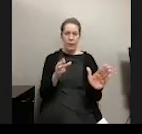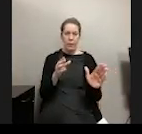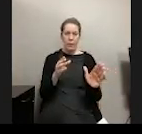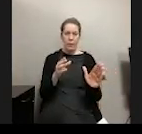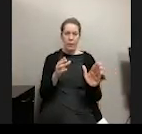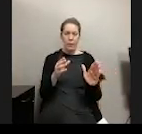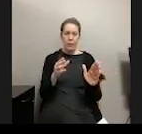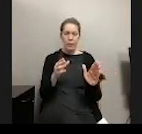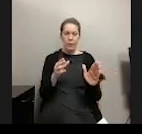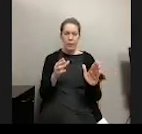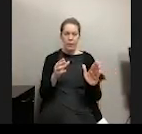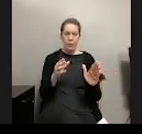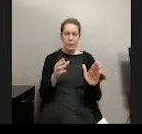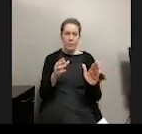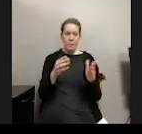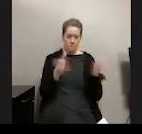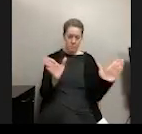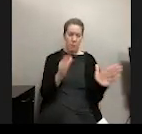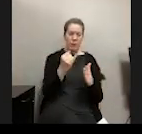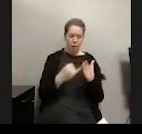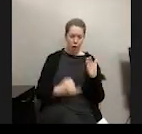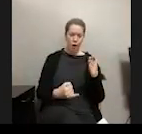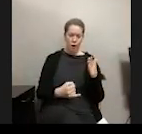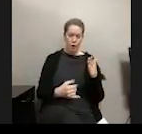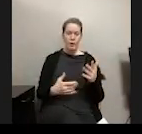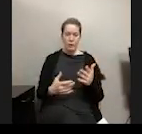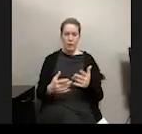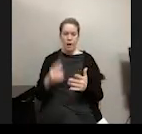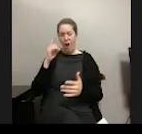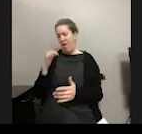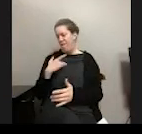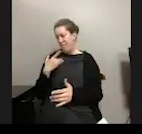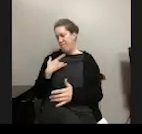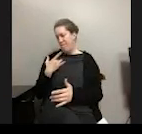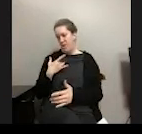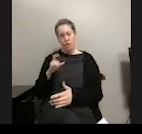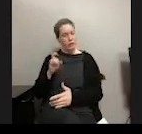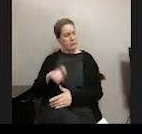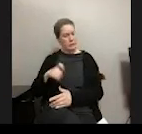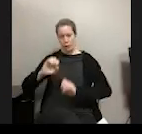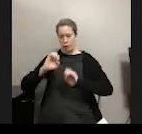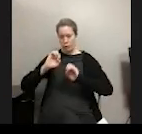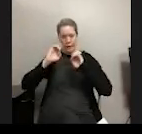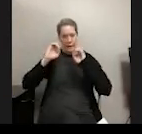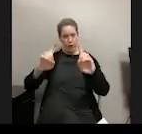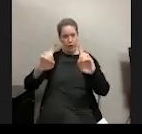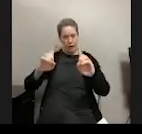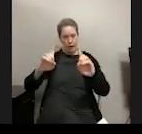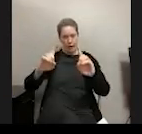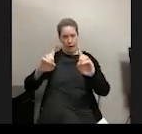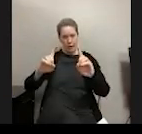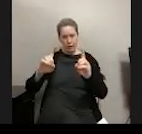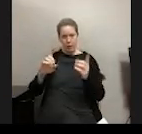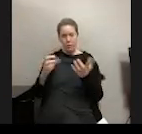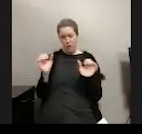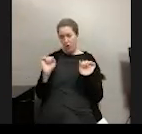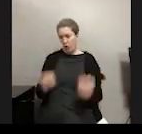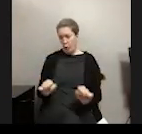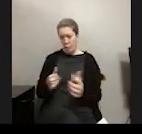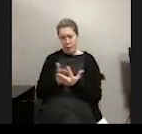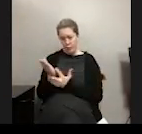art. I think there has to be a lot of education that could come through the mentorship program, for example. And it could just be